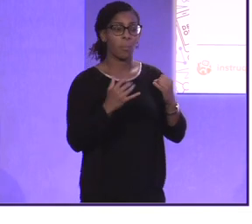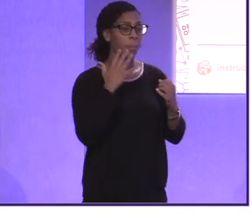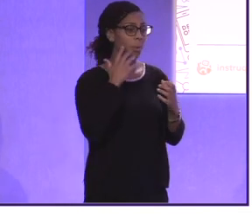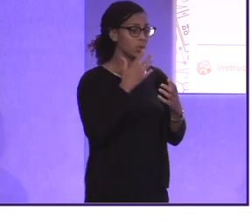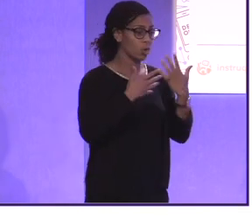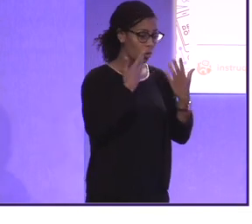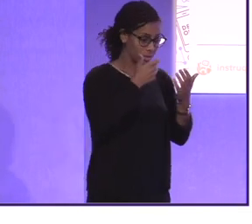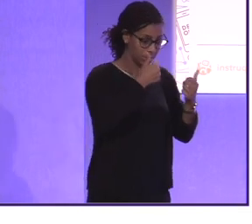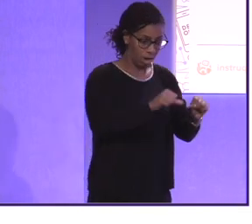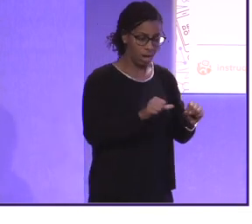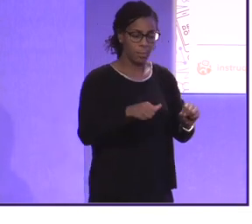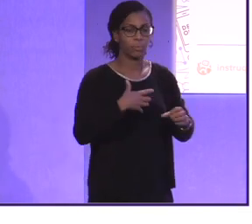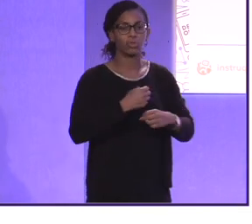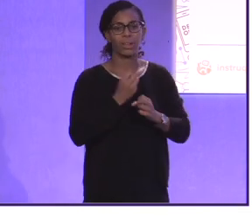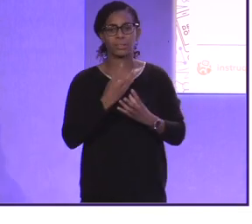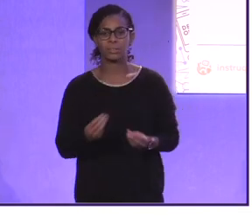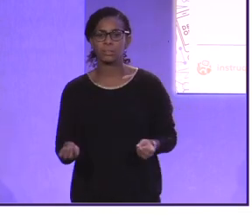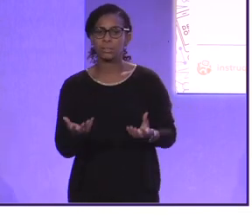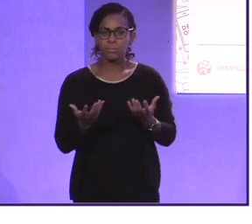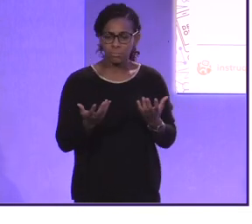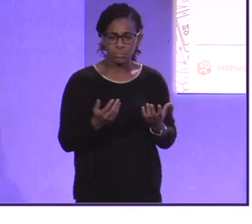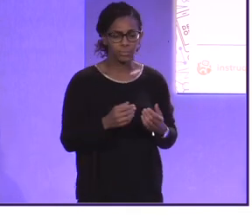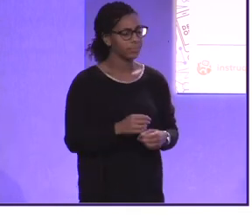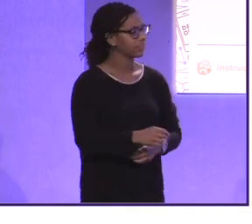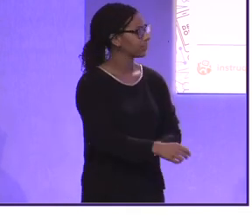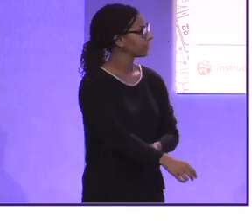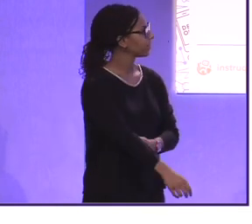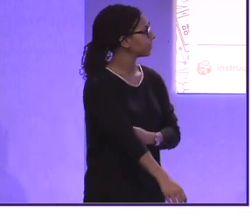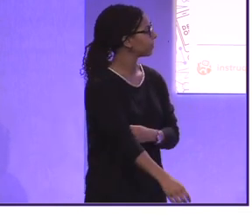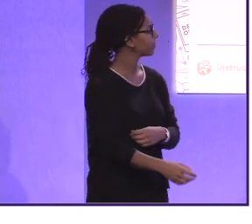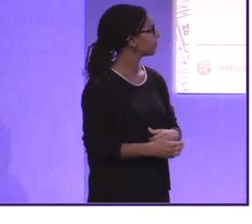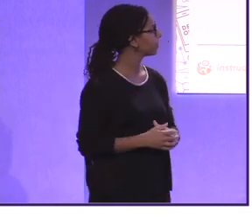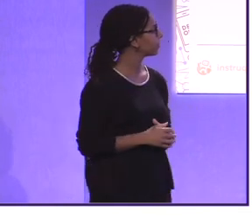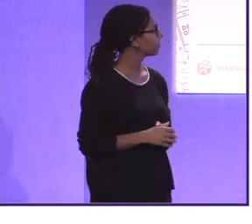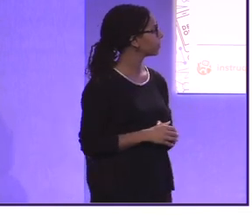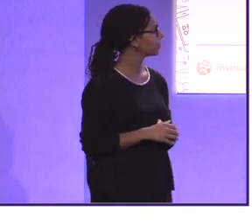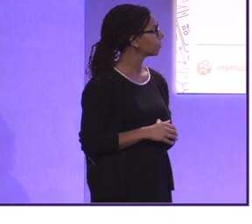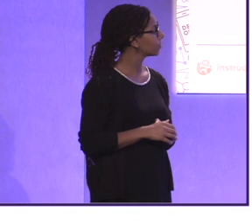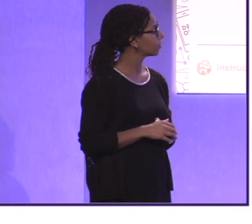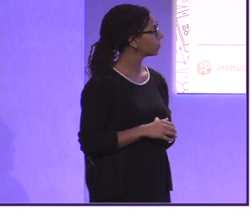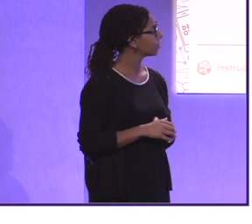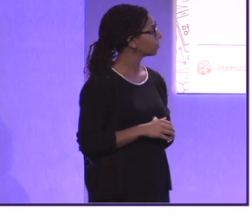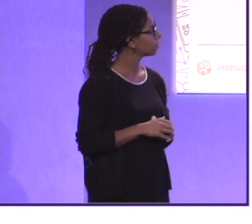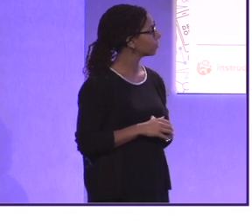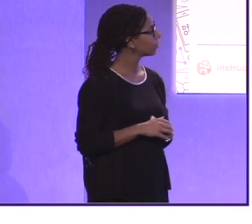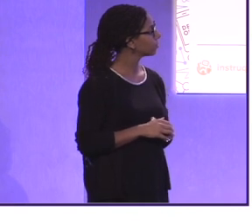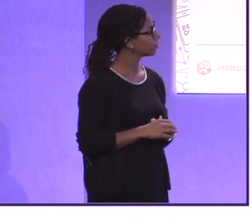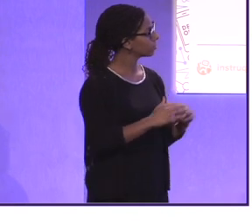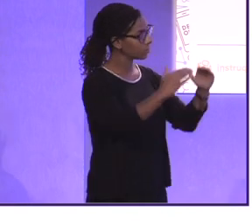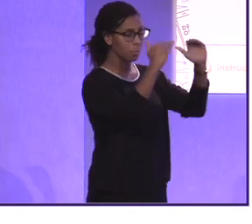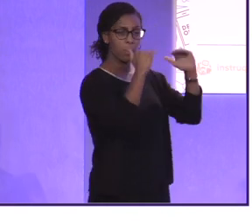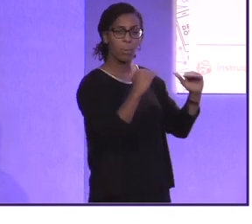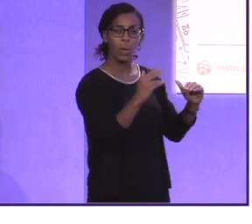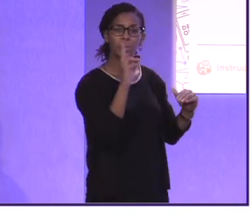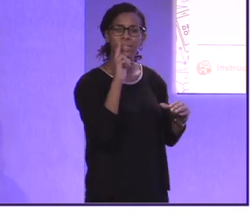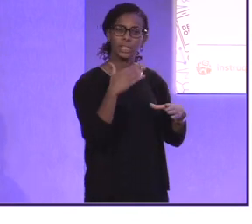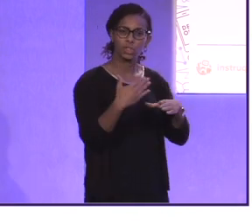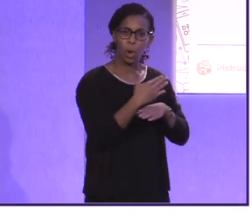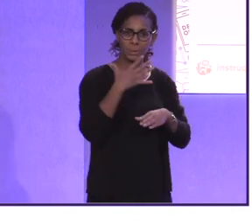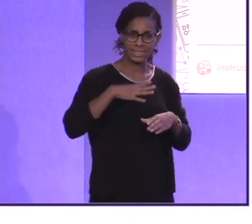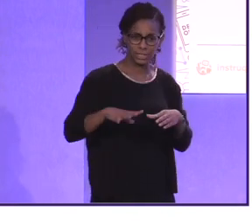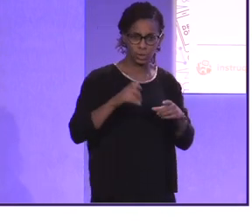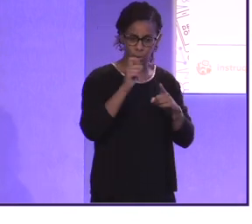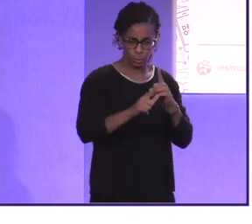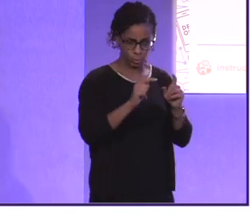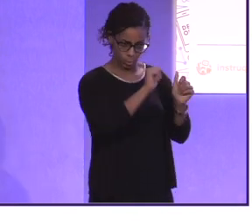need to get this approved. Now, have I done this right? Below, we can again map jobs to be done, needs, pains,